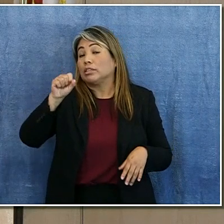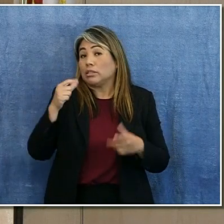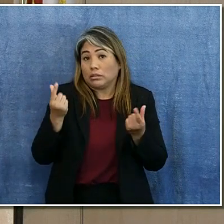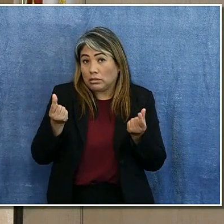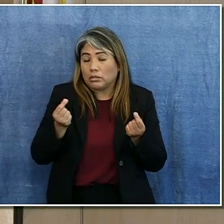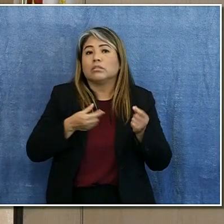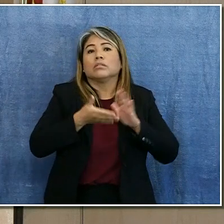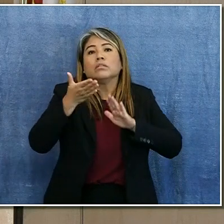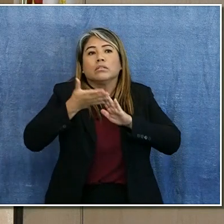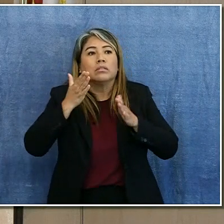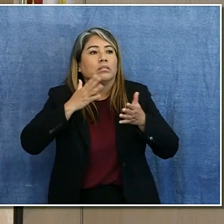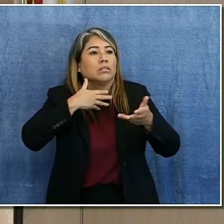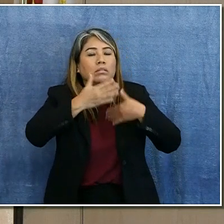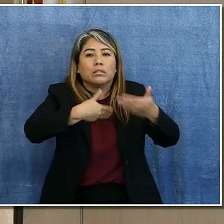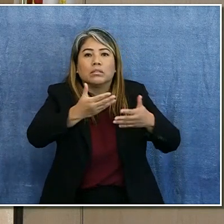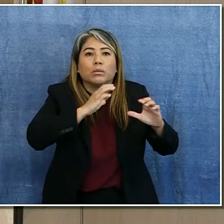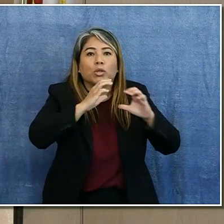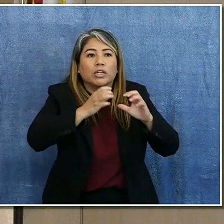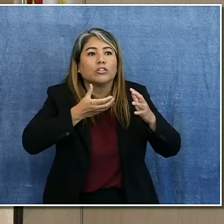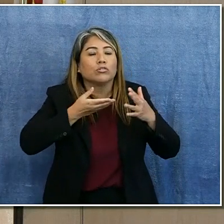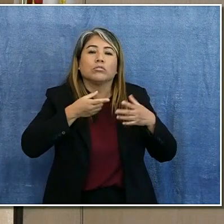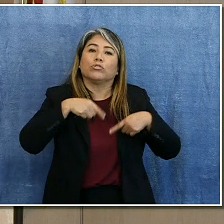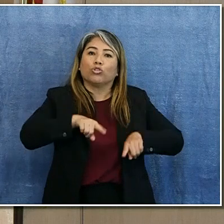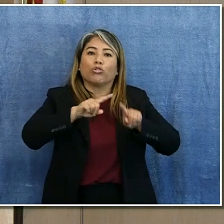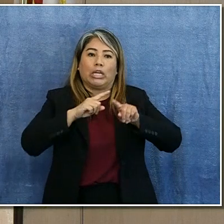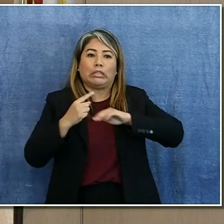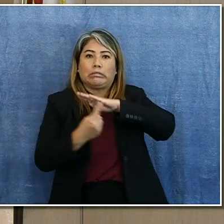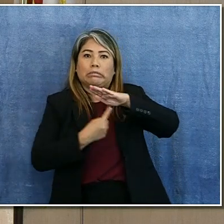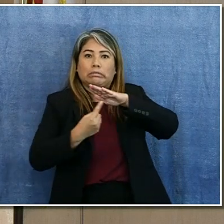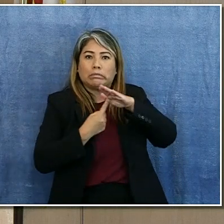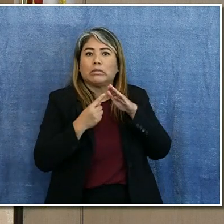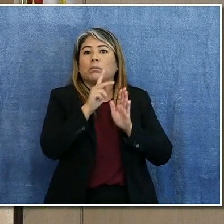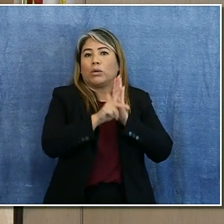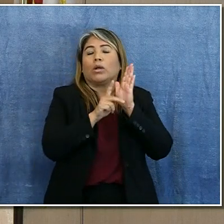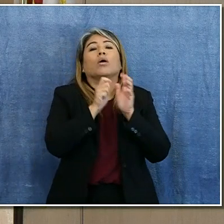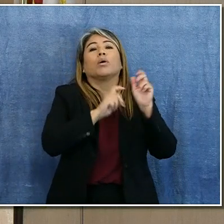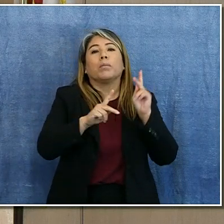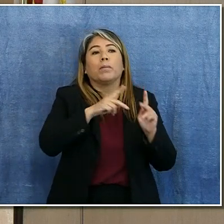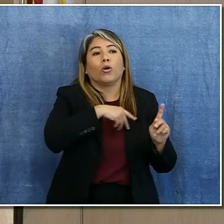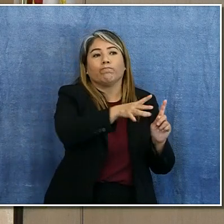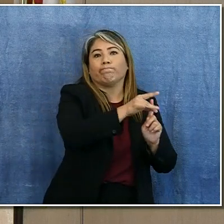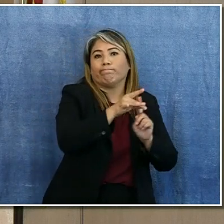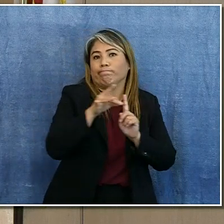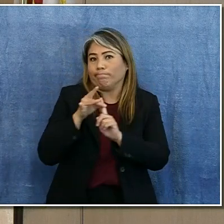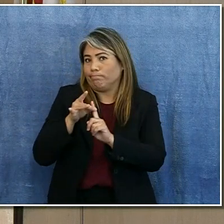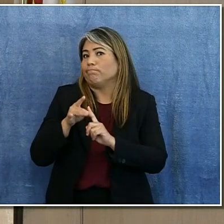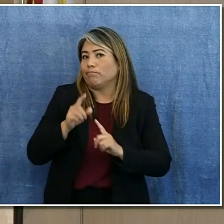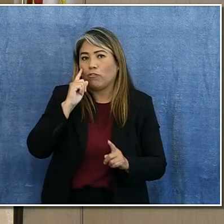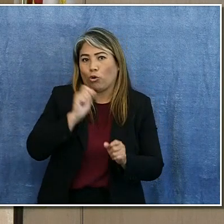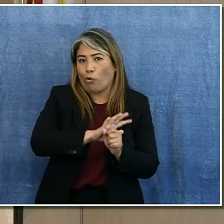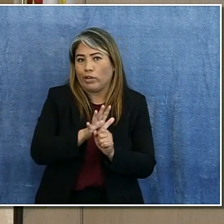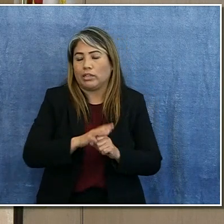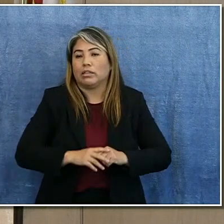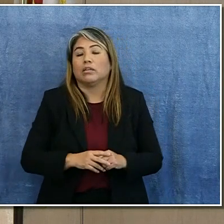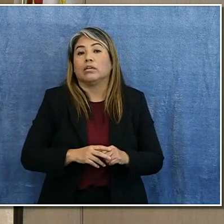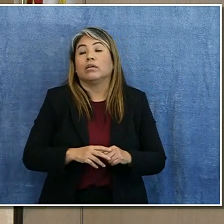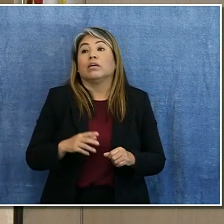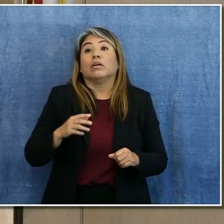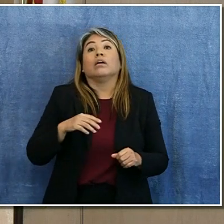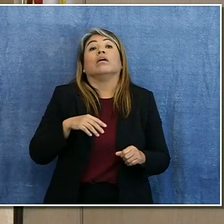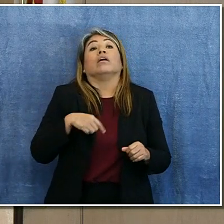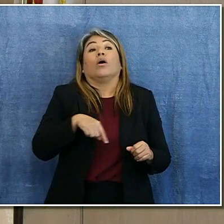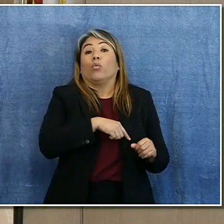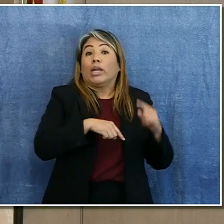communication during the quarantine period with individuals who tested positive for COVID-19. Upon confirmation of a